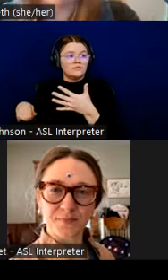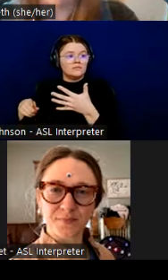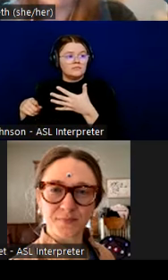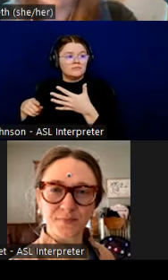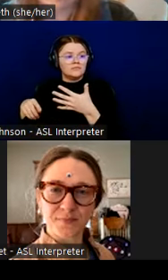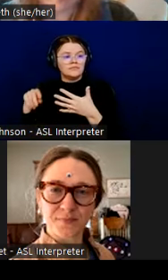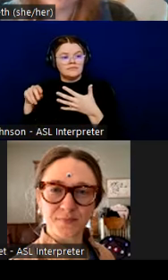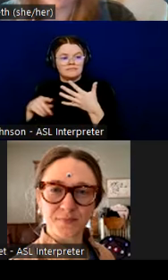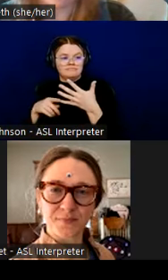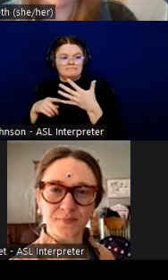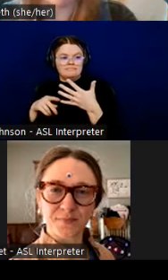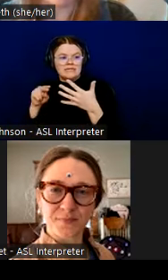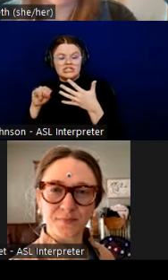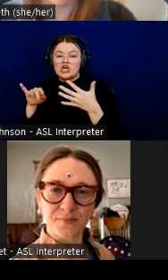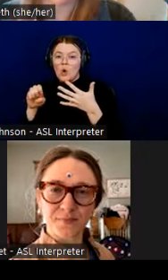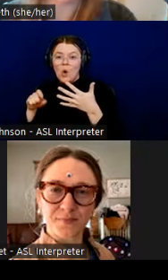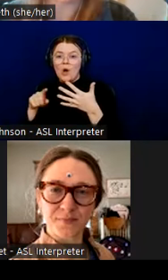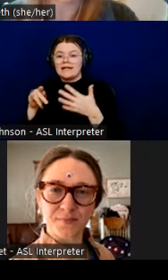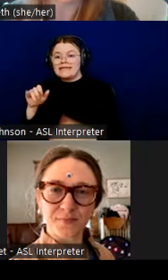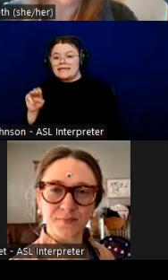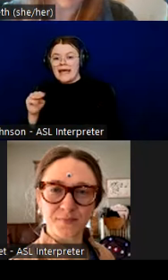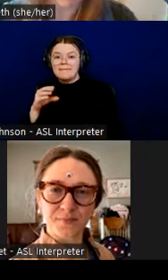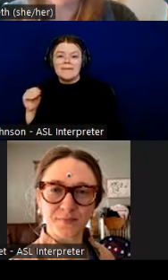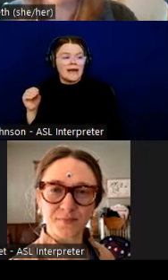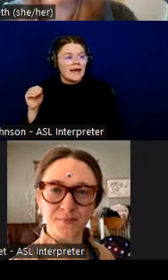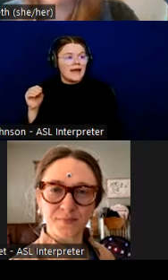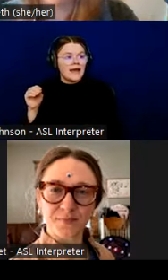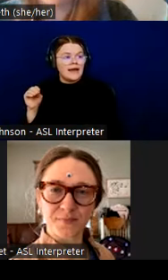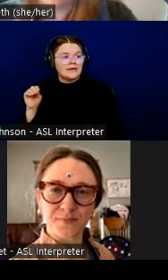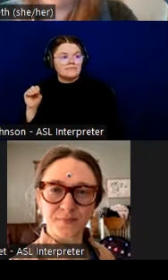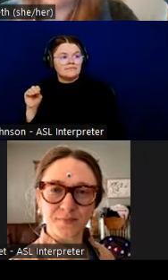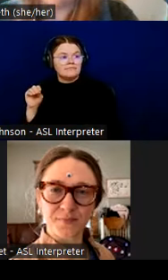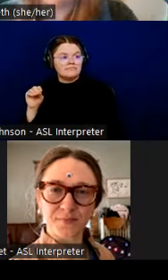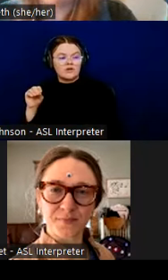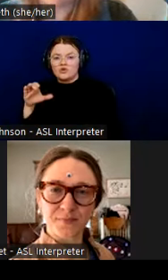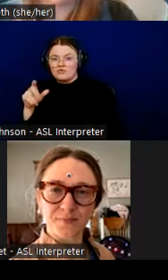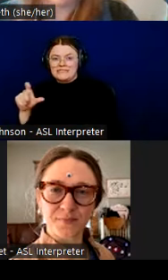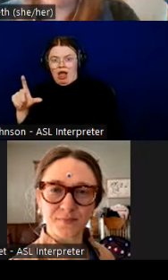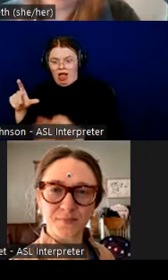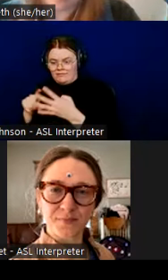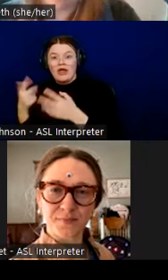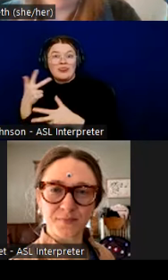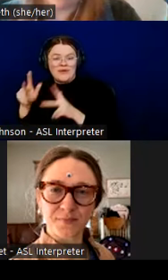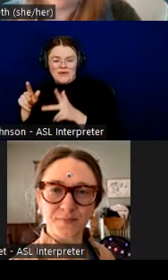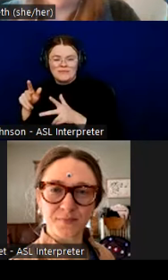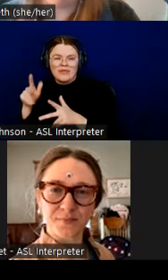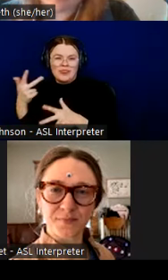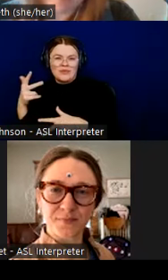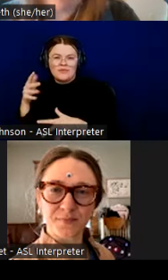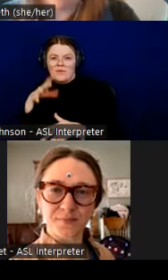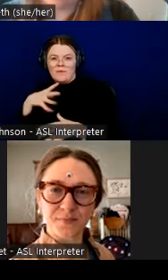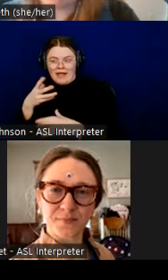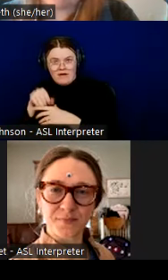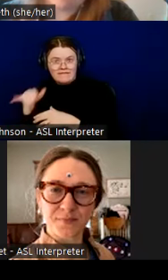three women who were convicted of killing their abusers in self-defense. It's a really great documentary. It's